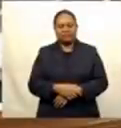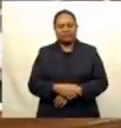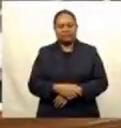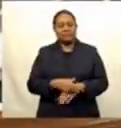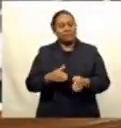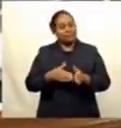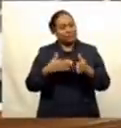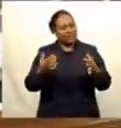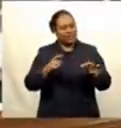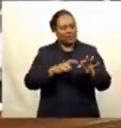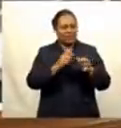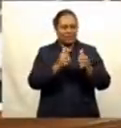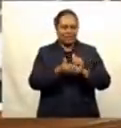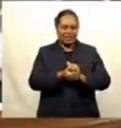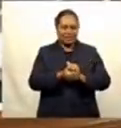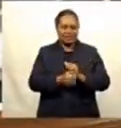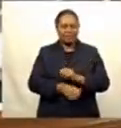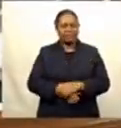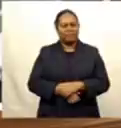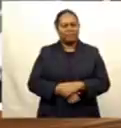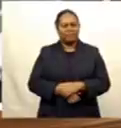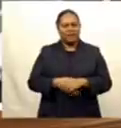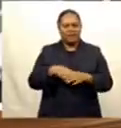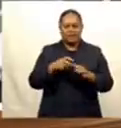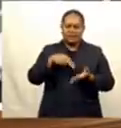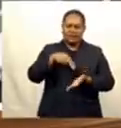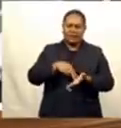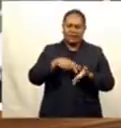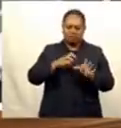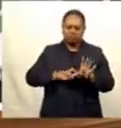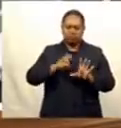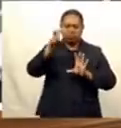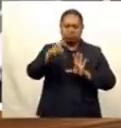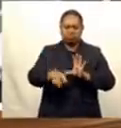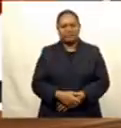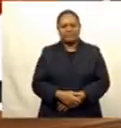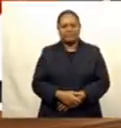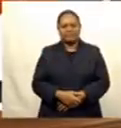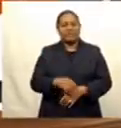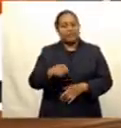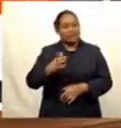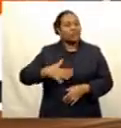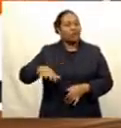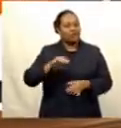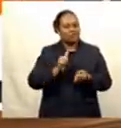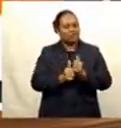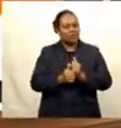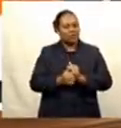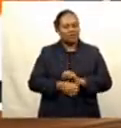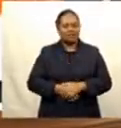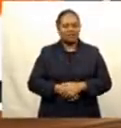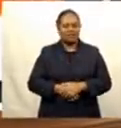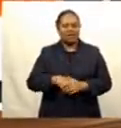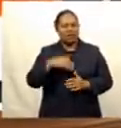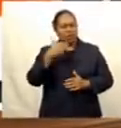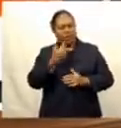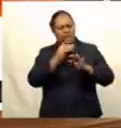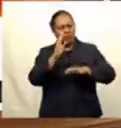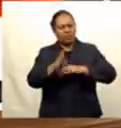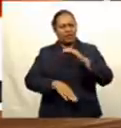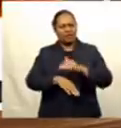And our quirky sport of the day is standing high jump, which was once an Olympic sport. That's it from sports tonight. Coming up in Weird and